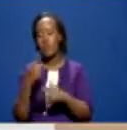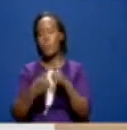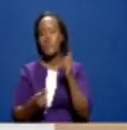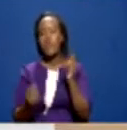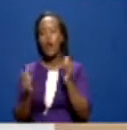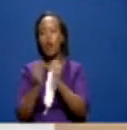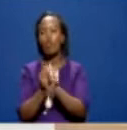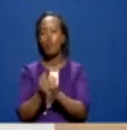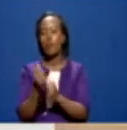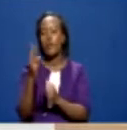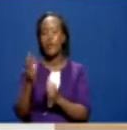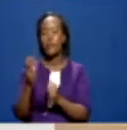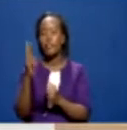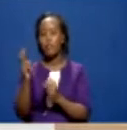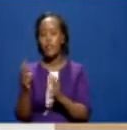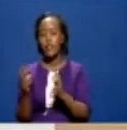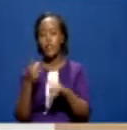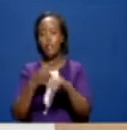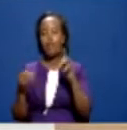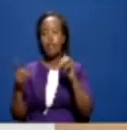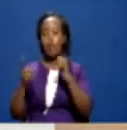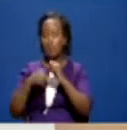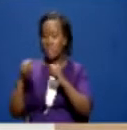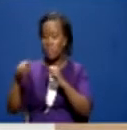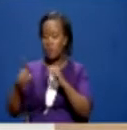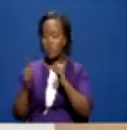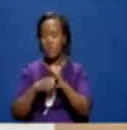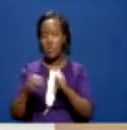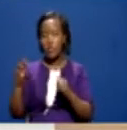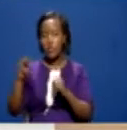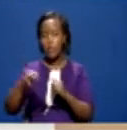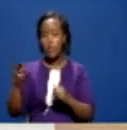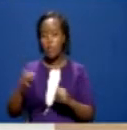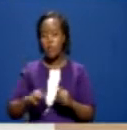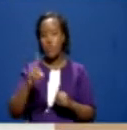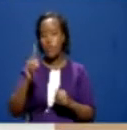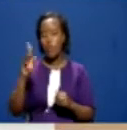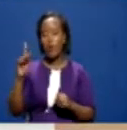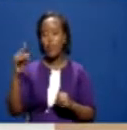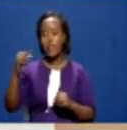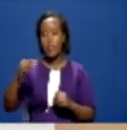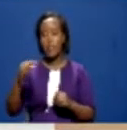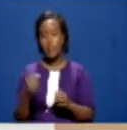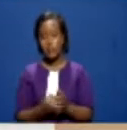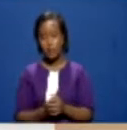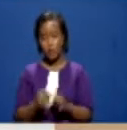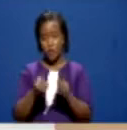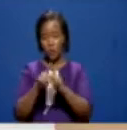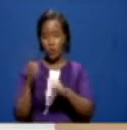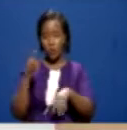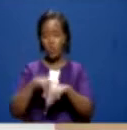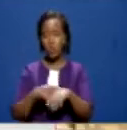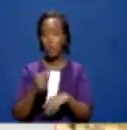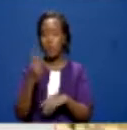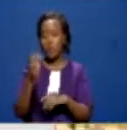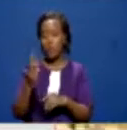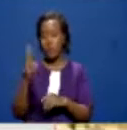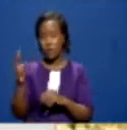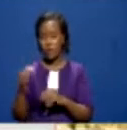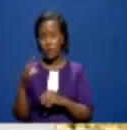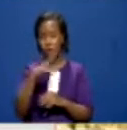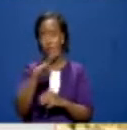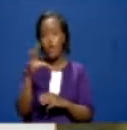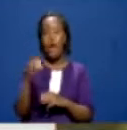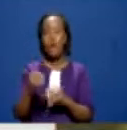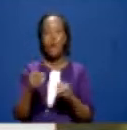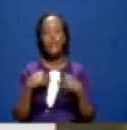October 2020, up from 6.6 million kilos previously. Now, during the 2020 season, America offered the highest